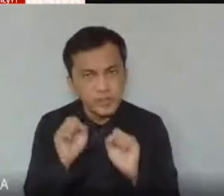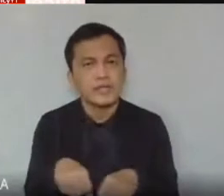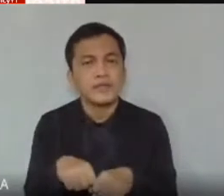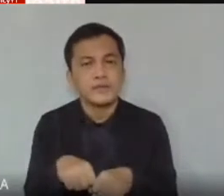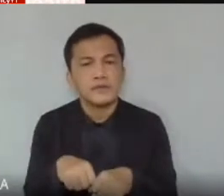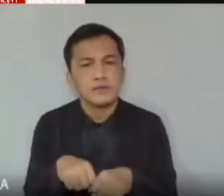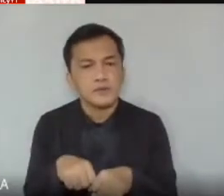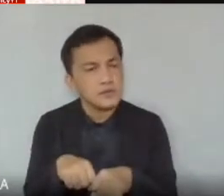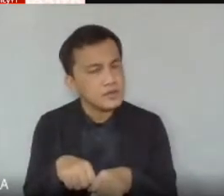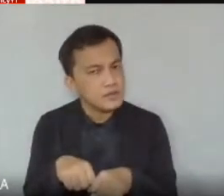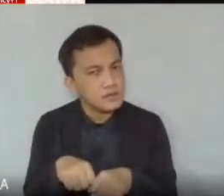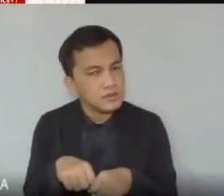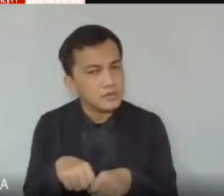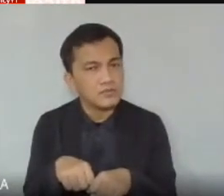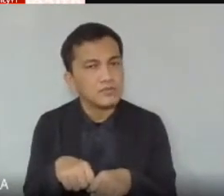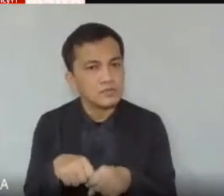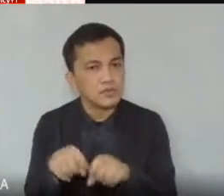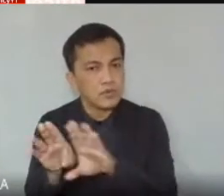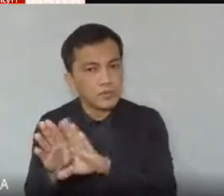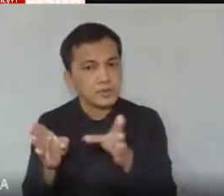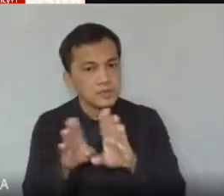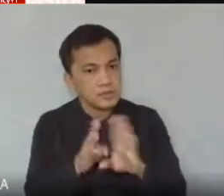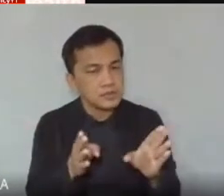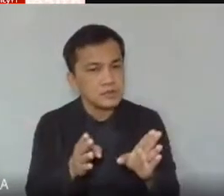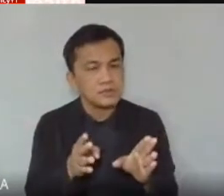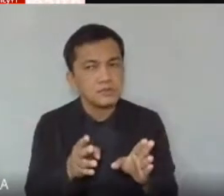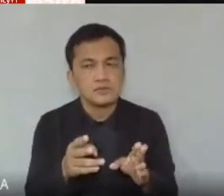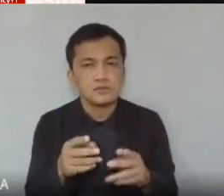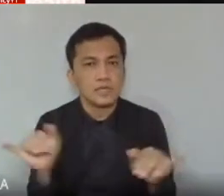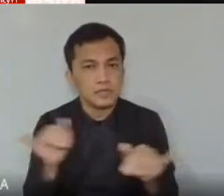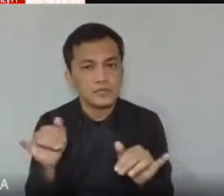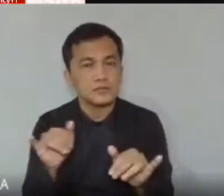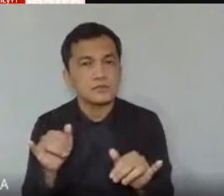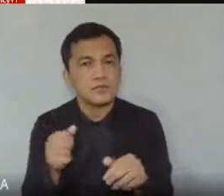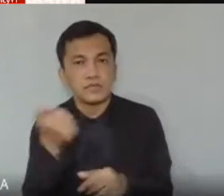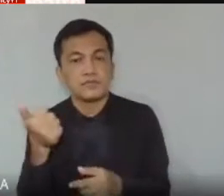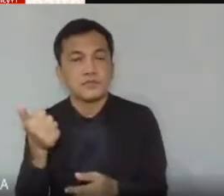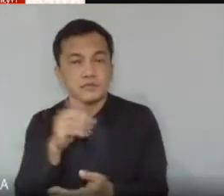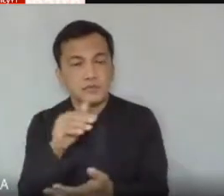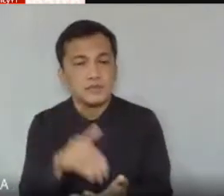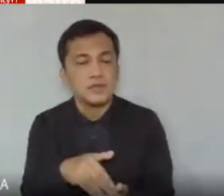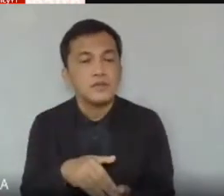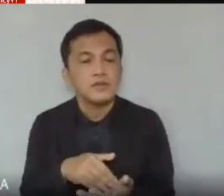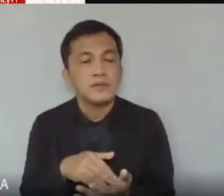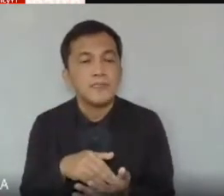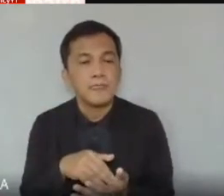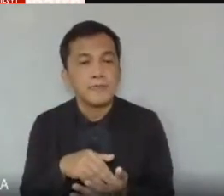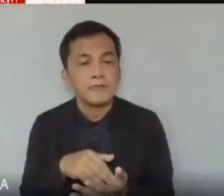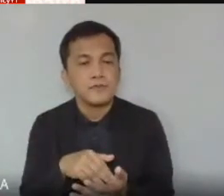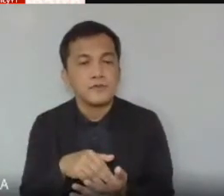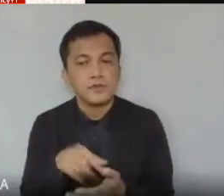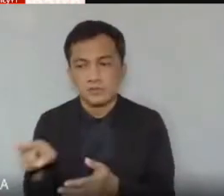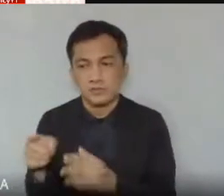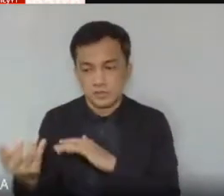call or text, or if a walk-in, they could be also seen by our doctors. If we need for the referral to the